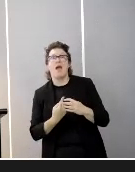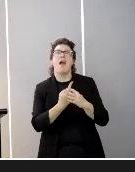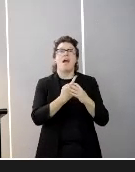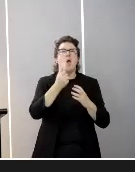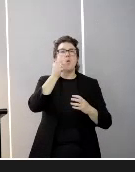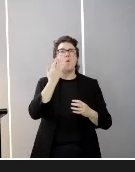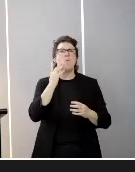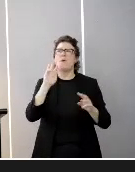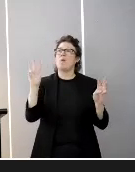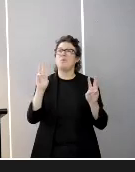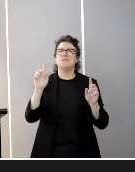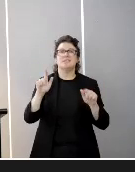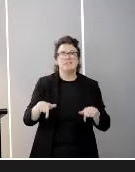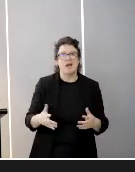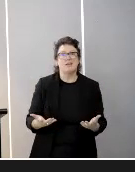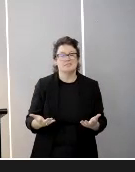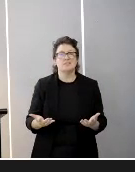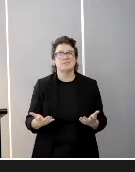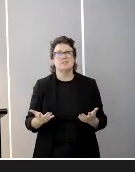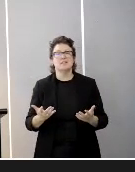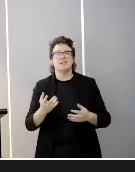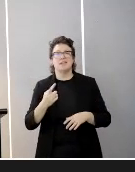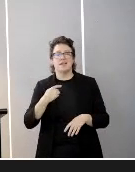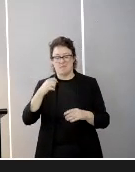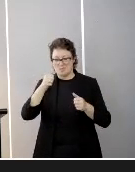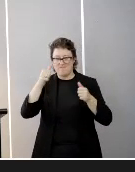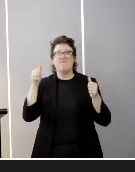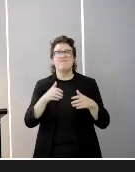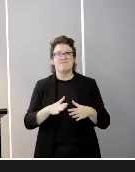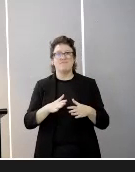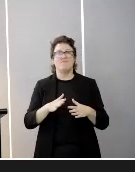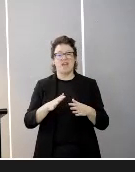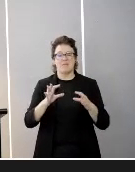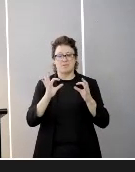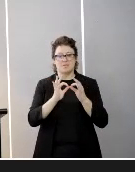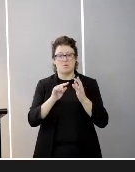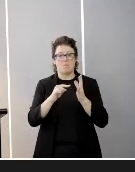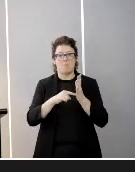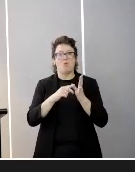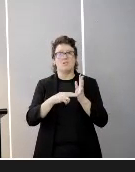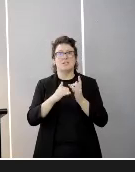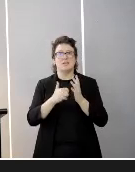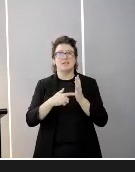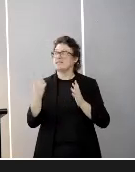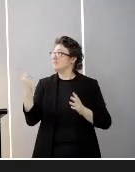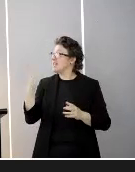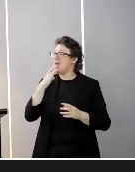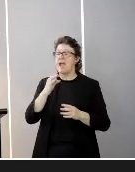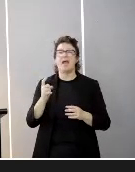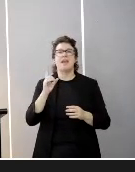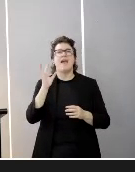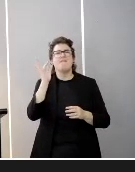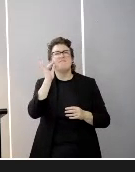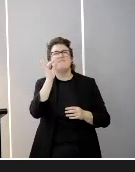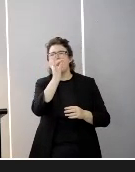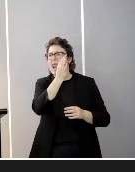be longer. And there was a famous botanist, Carl Linnaeus, who came up with this idea of a flower